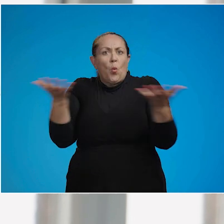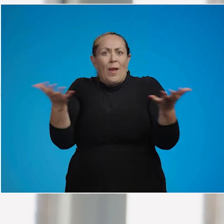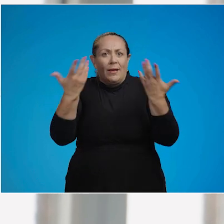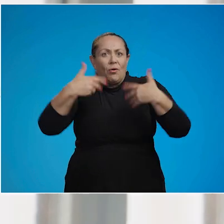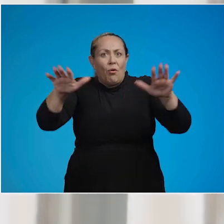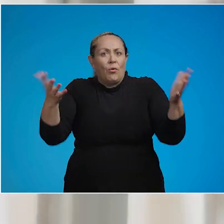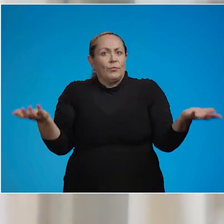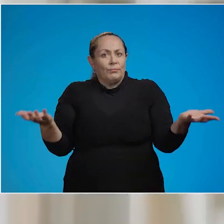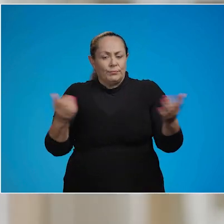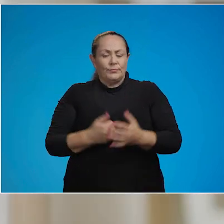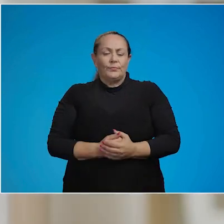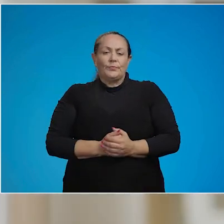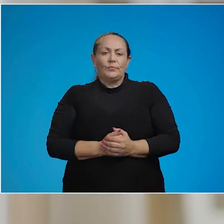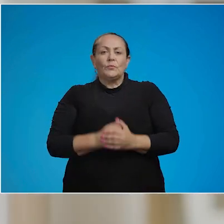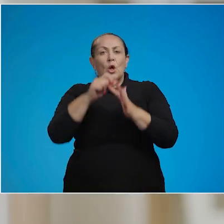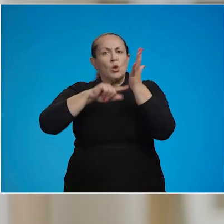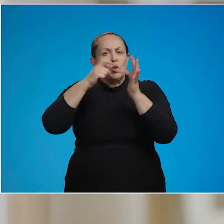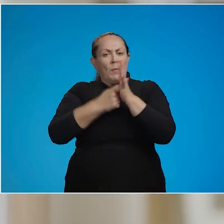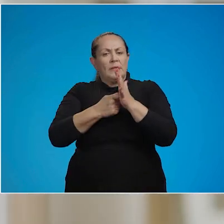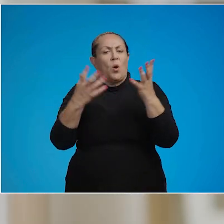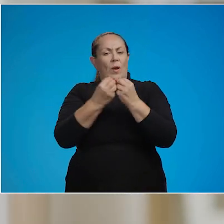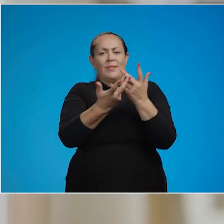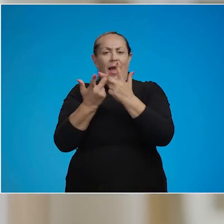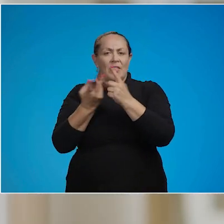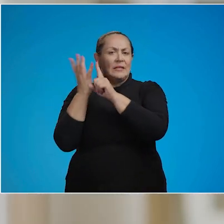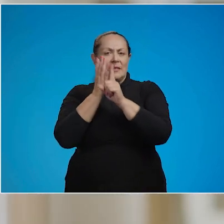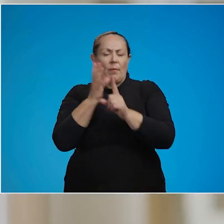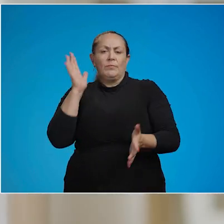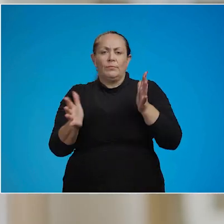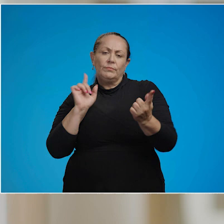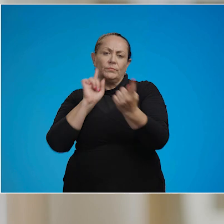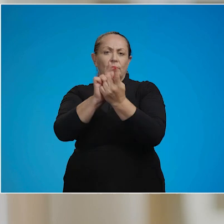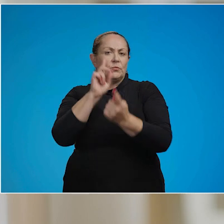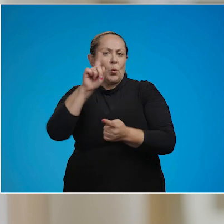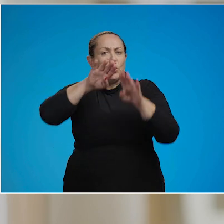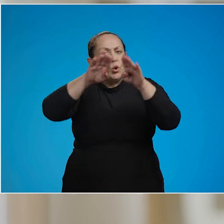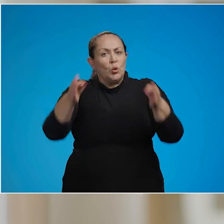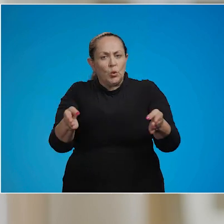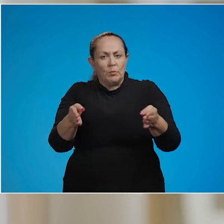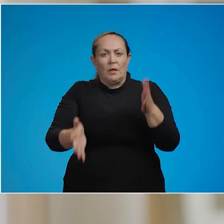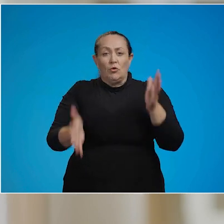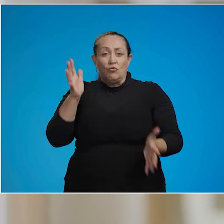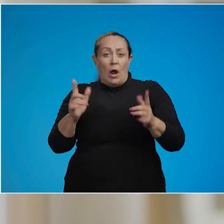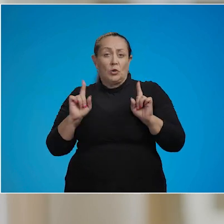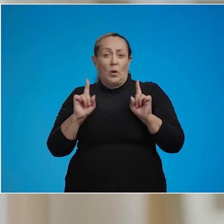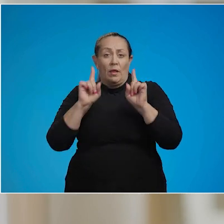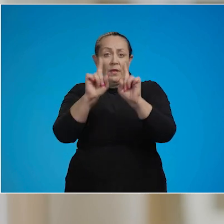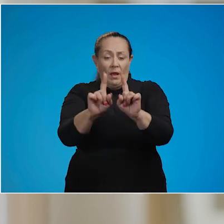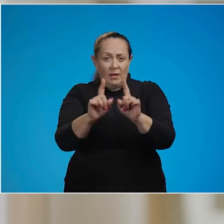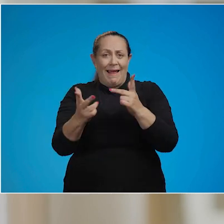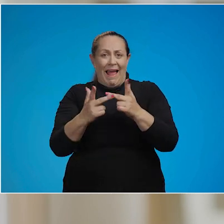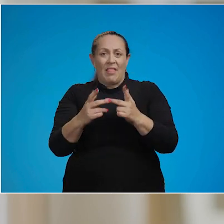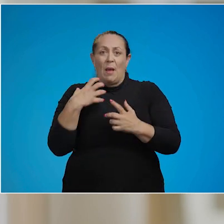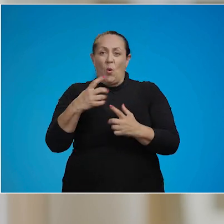they have put him. So Peter set out with the other disciple to go to the tomb. They ran together, but the